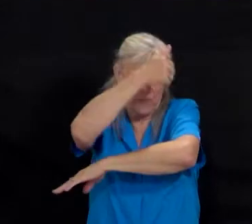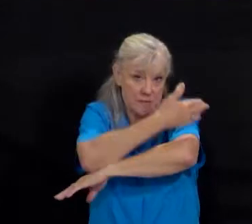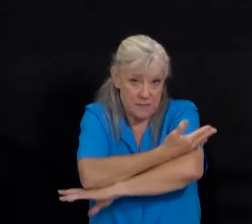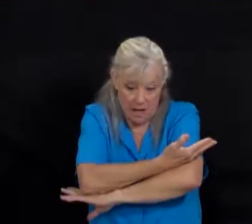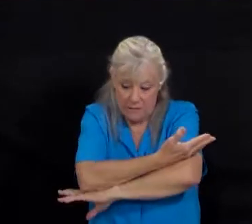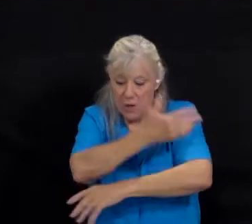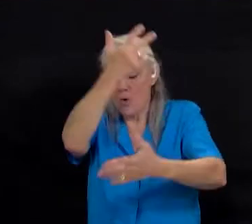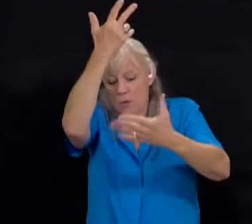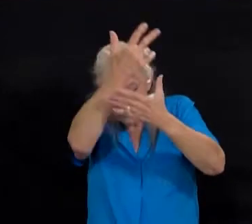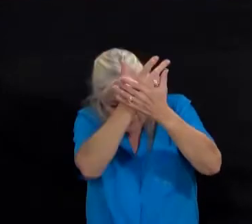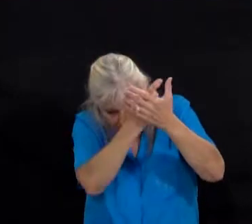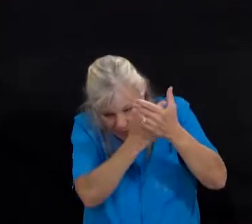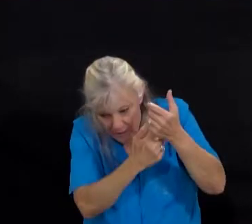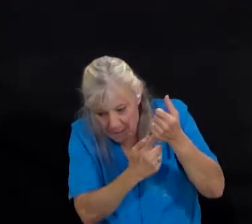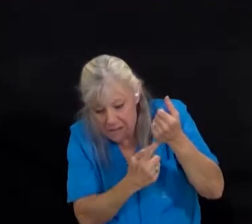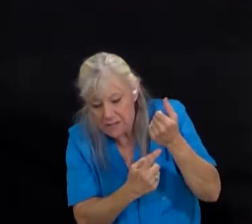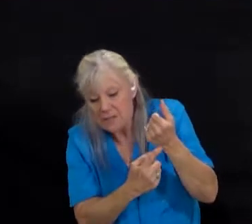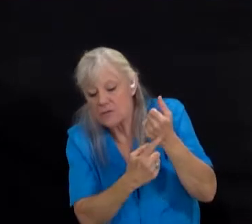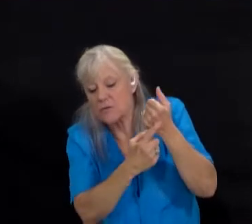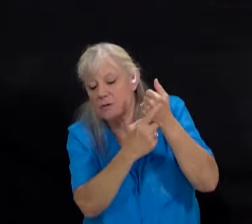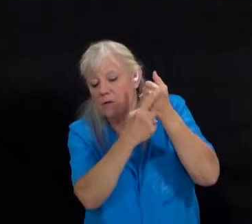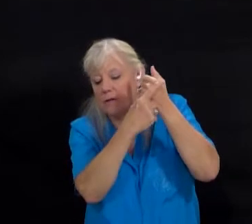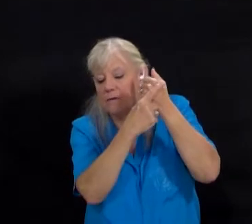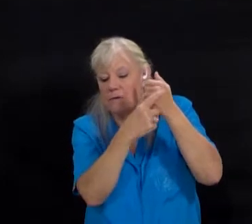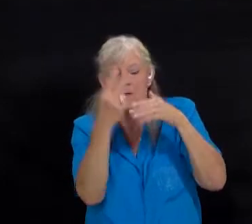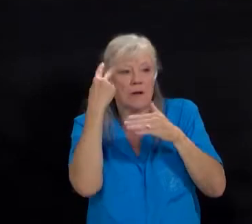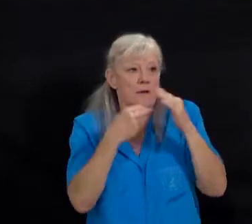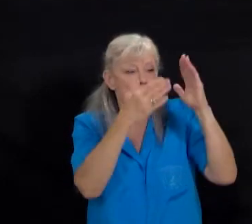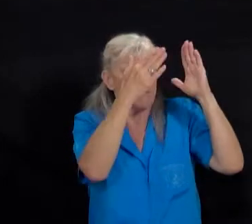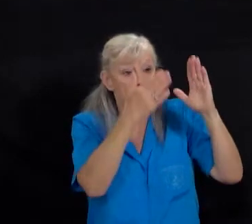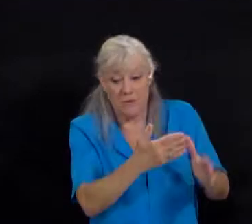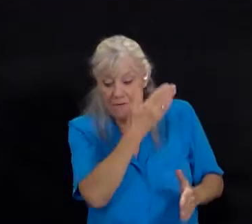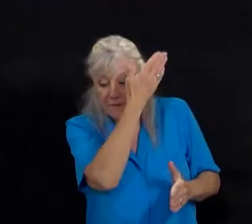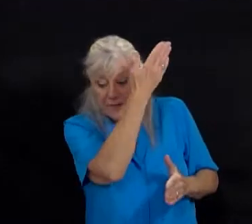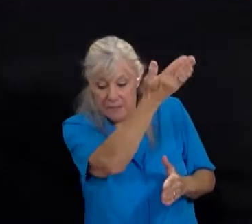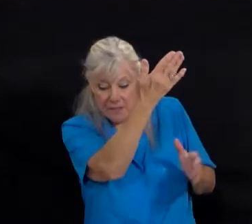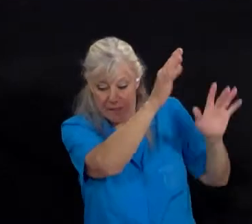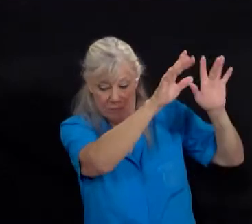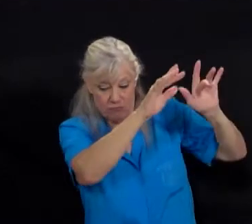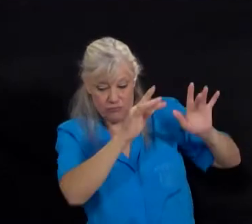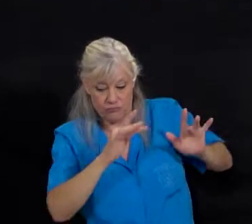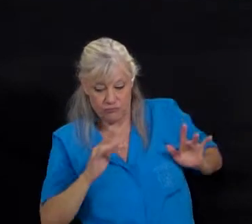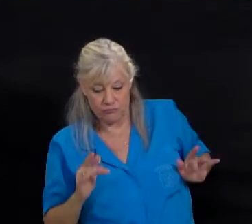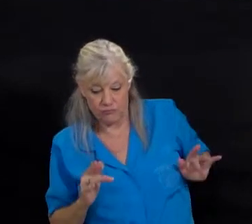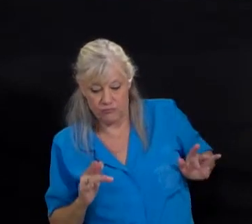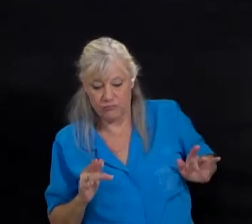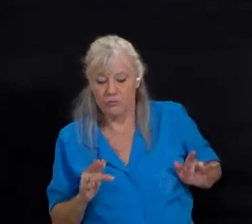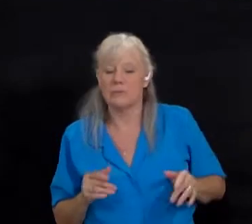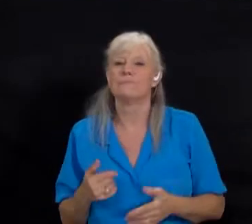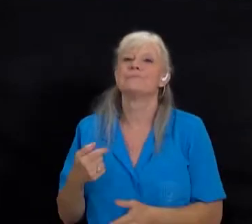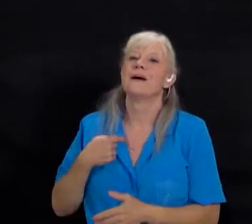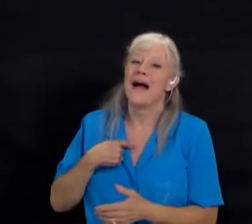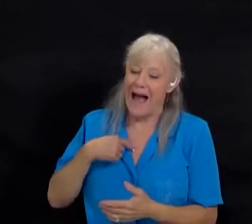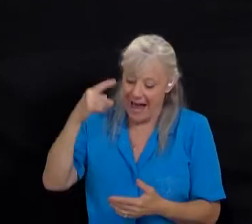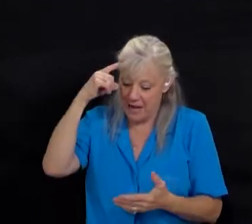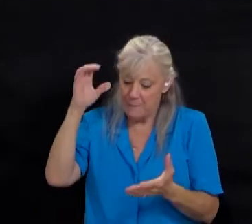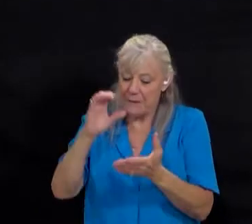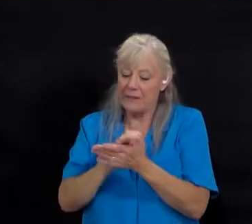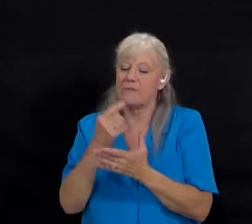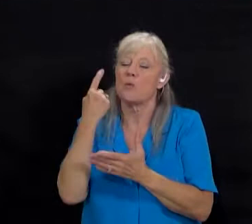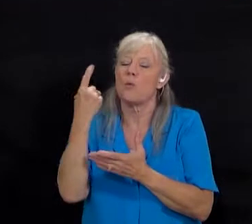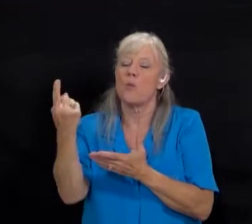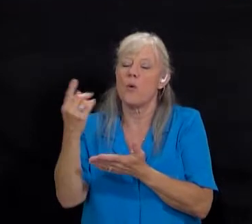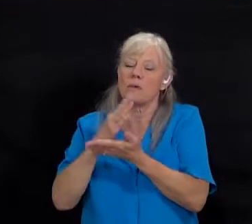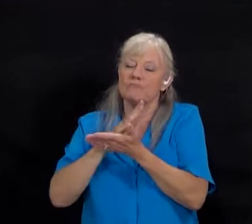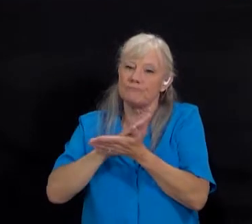Son, who with the Father and the Son is adored and glorified, who has spoken through the prophets. I believe